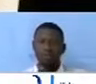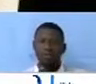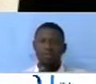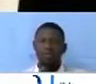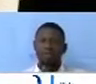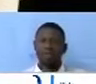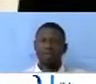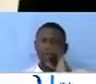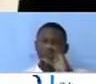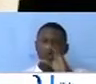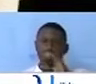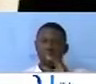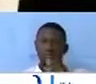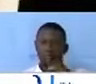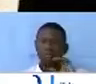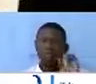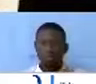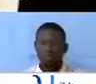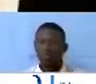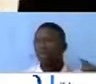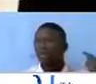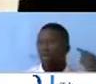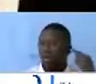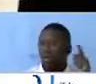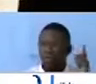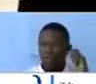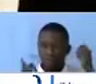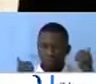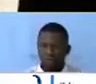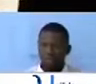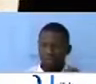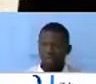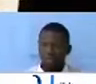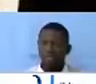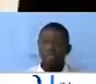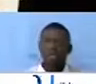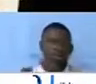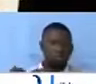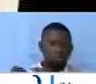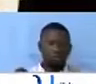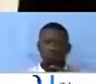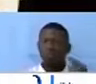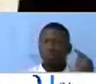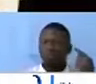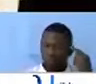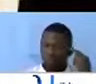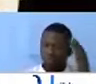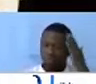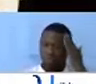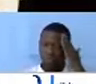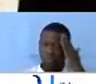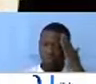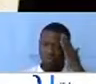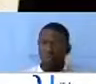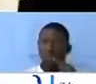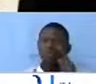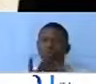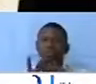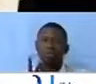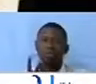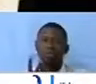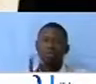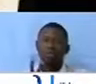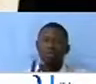the country would get to hear what is going on here, as they are entitled them to. And secondly, an